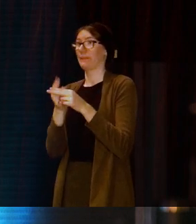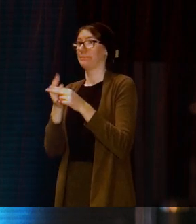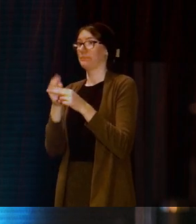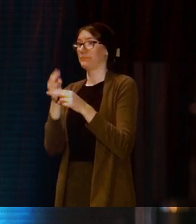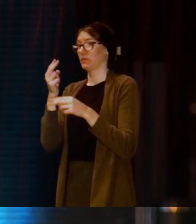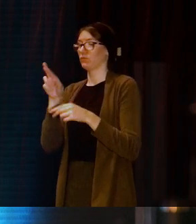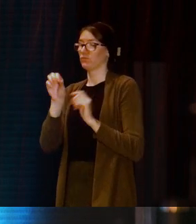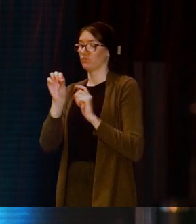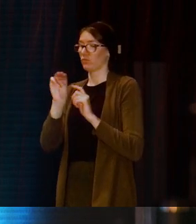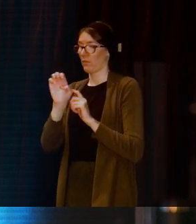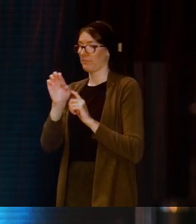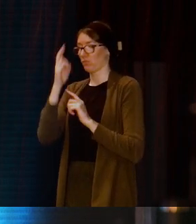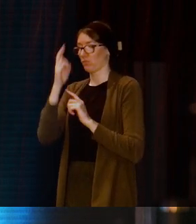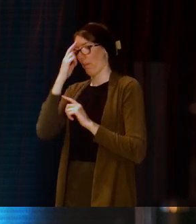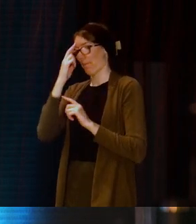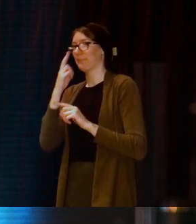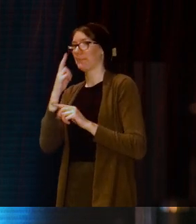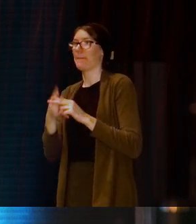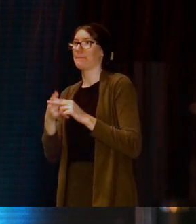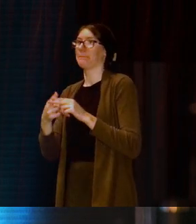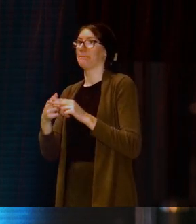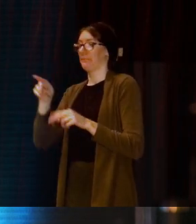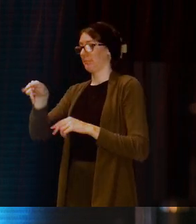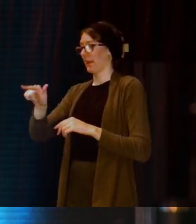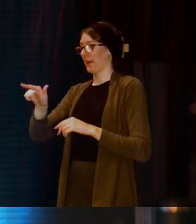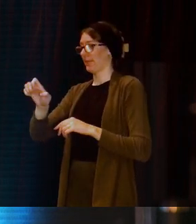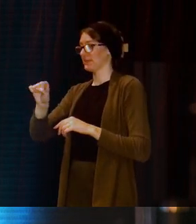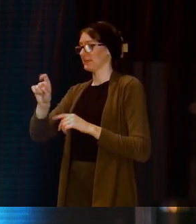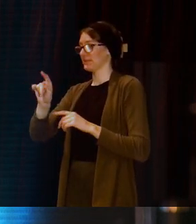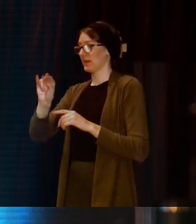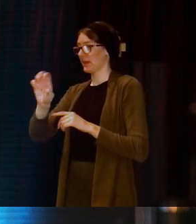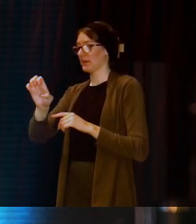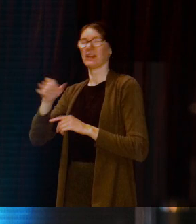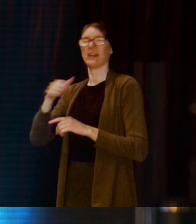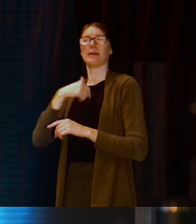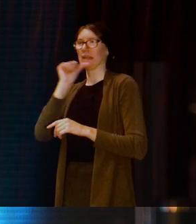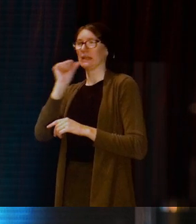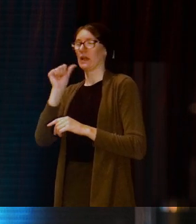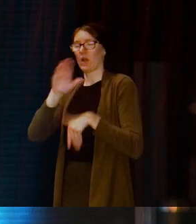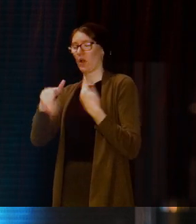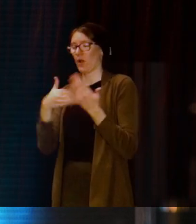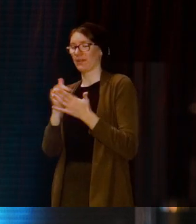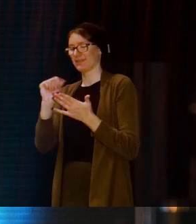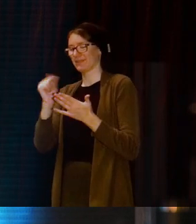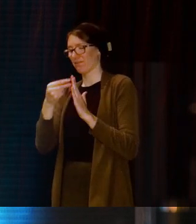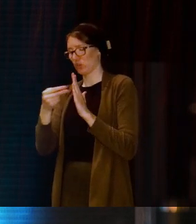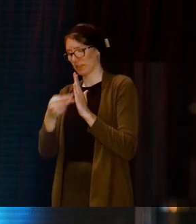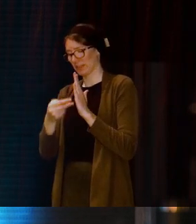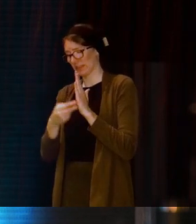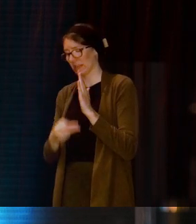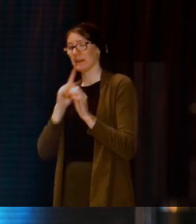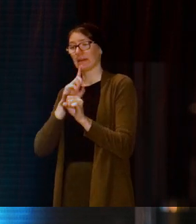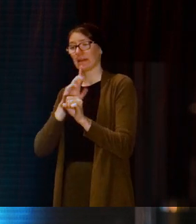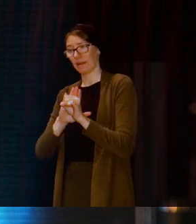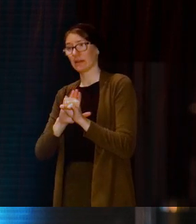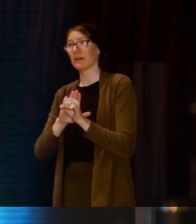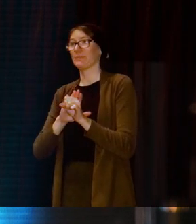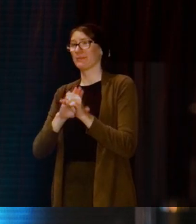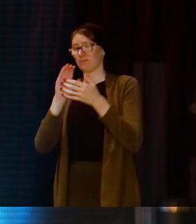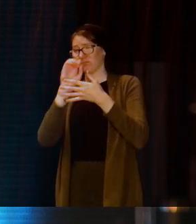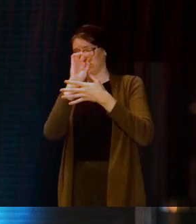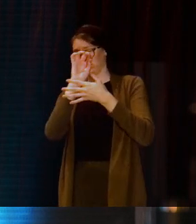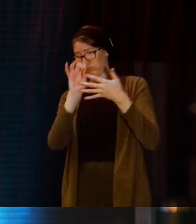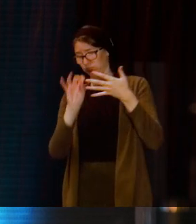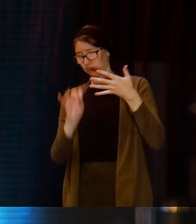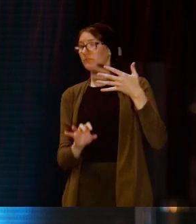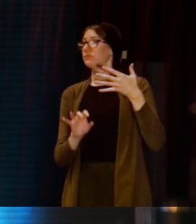hence you have the Palestinian covenant. Now, due to time, I'm not going to go through all 10 verses of what this covenant promises, but I am going to give you